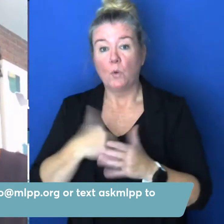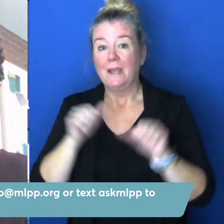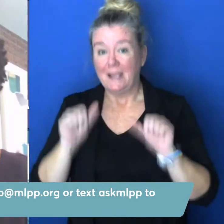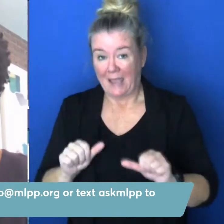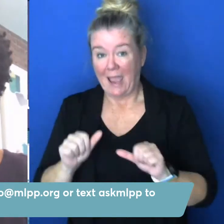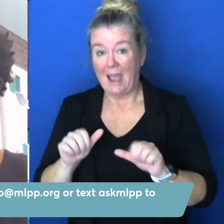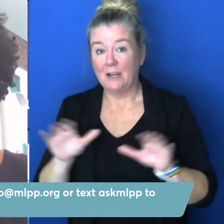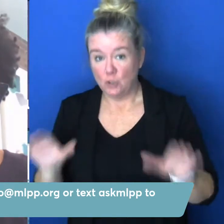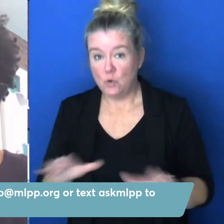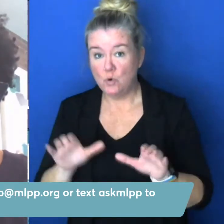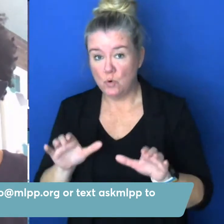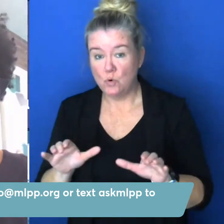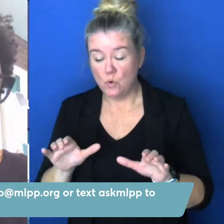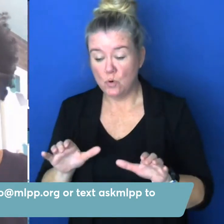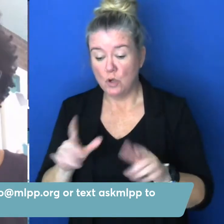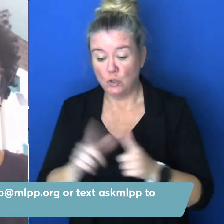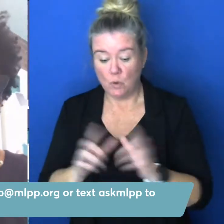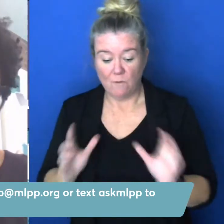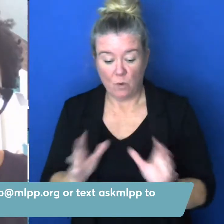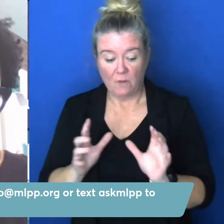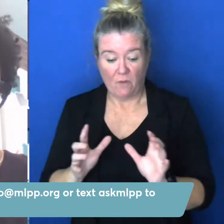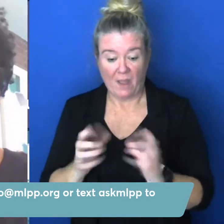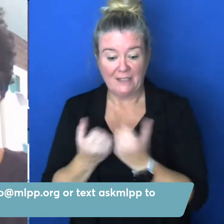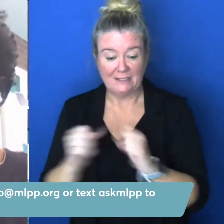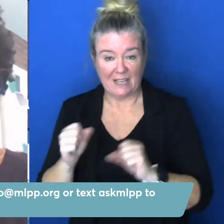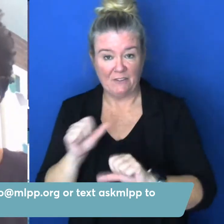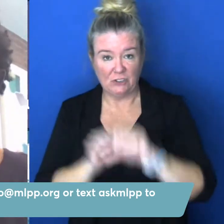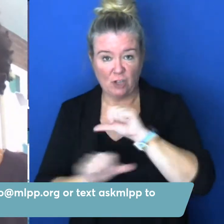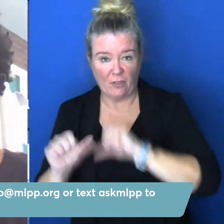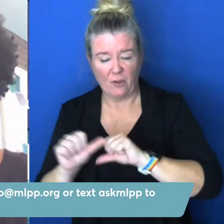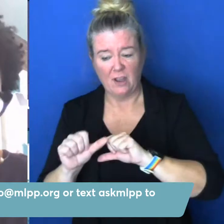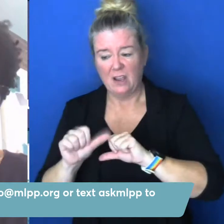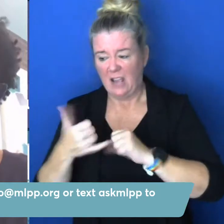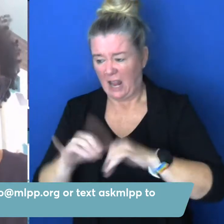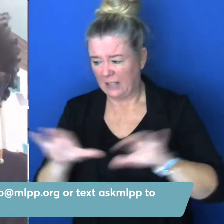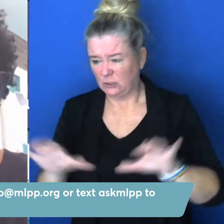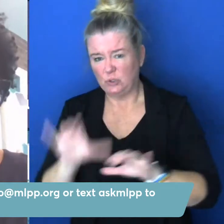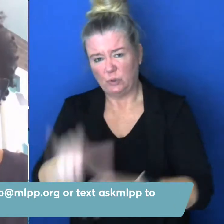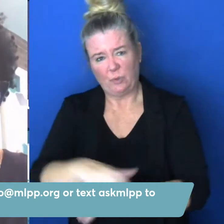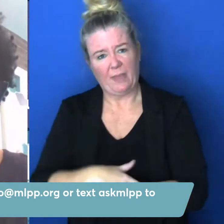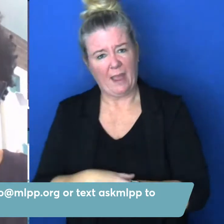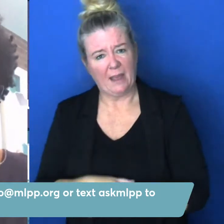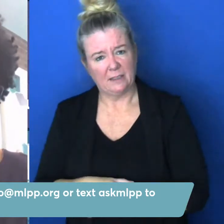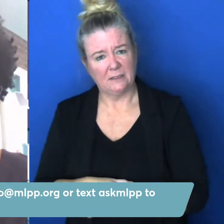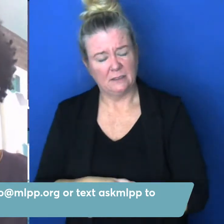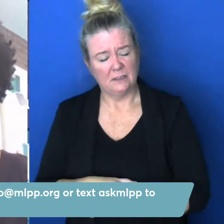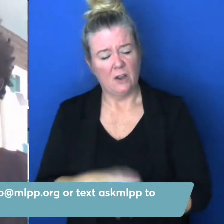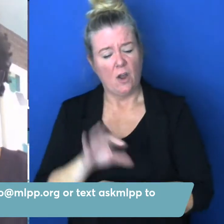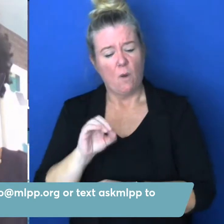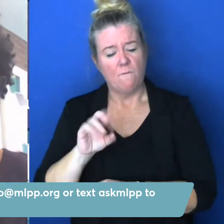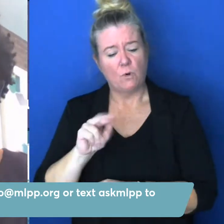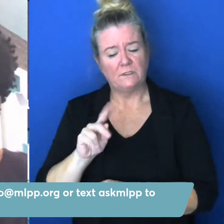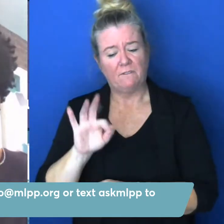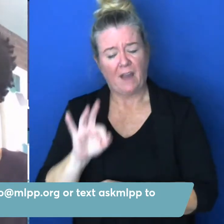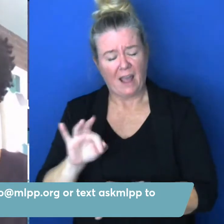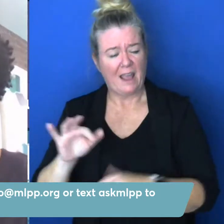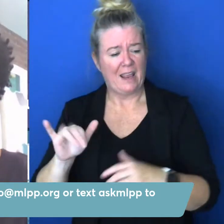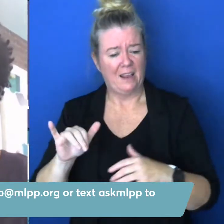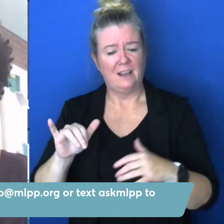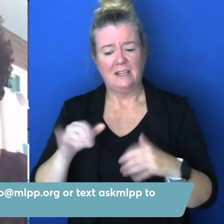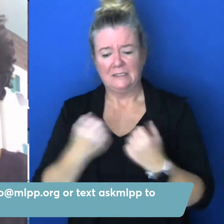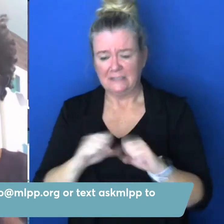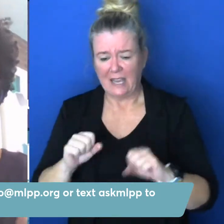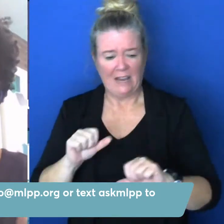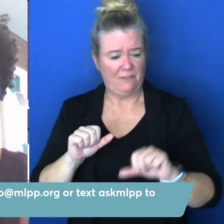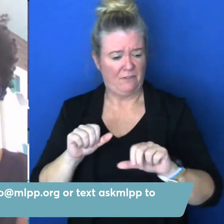do and fortify and save each other. So let's do just that. Fortify each other, save each